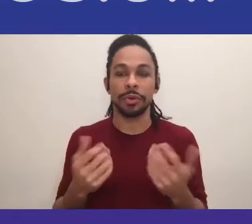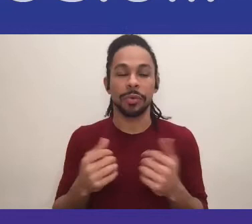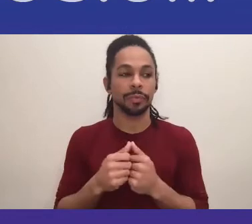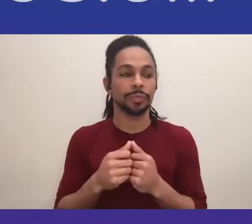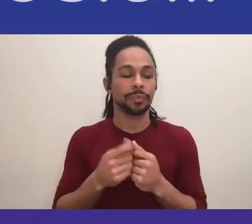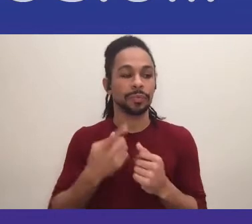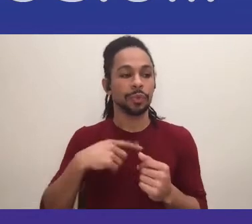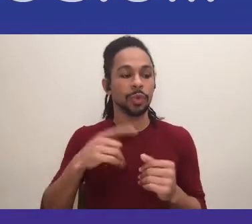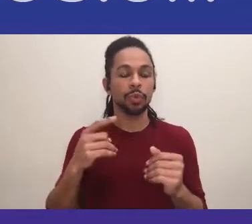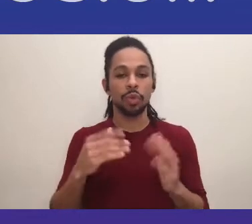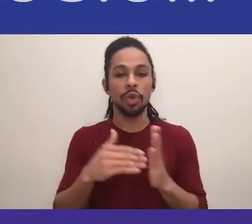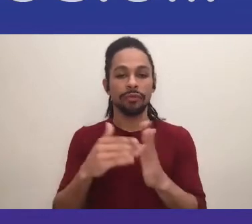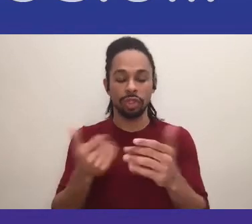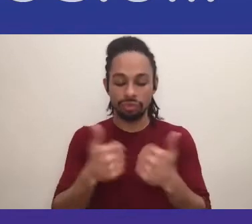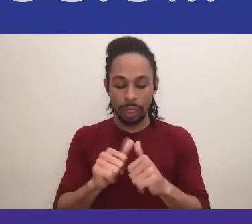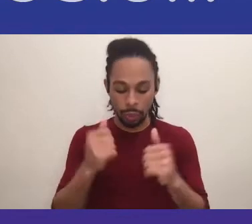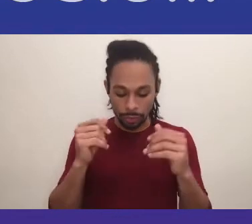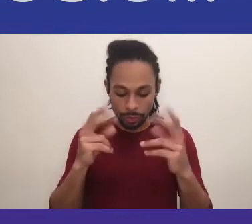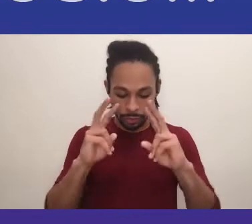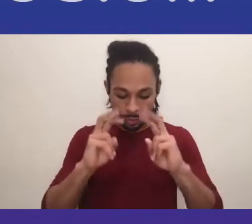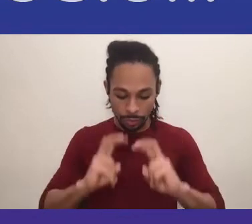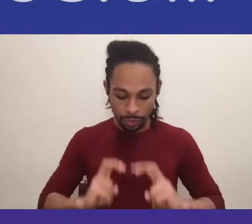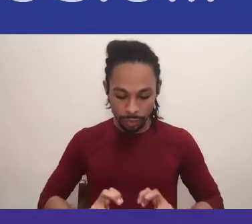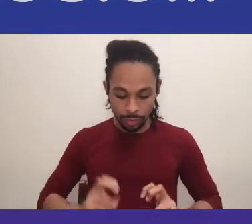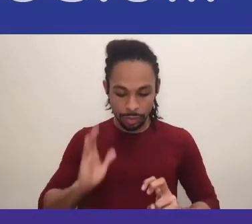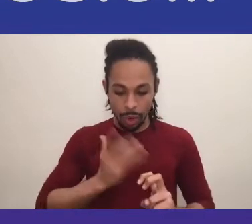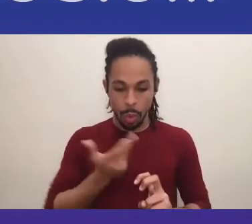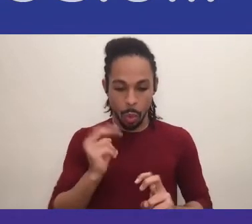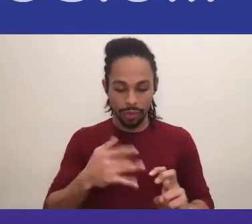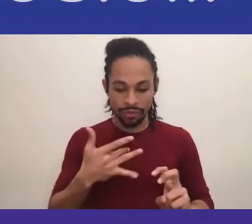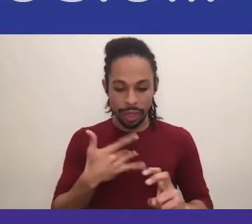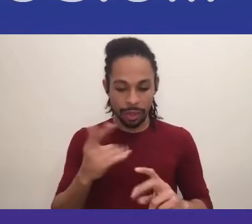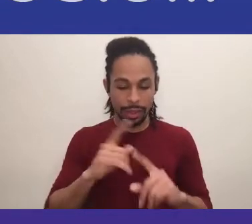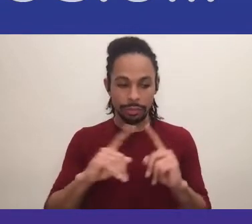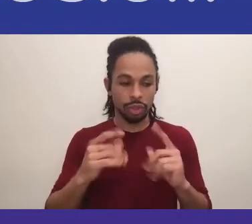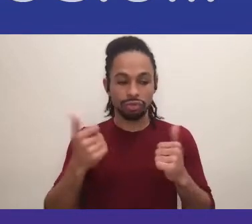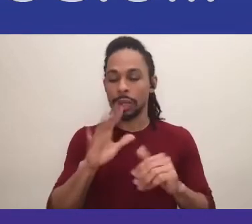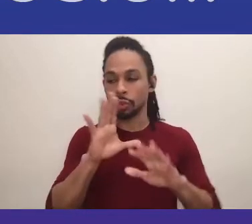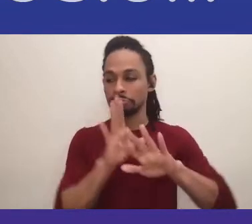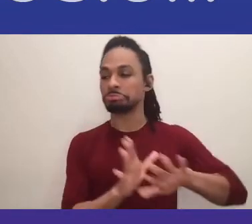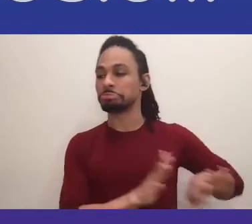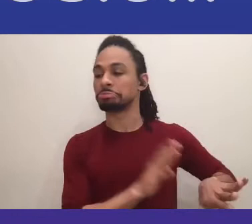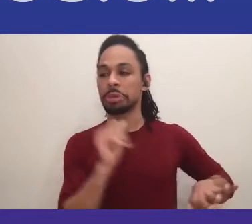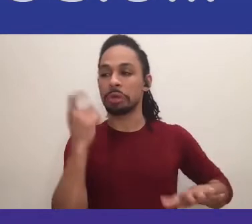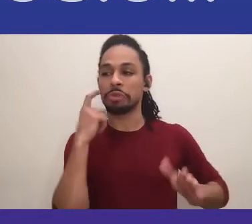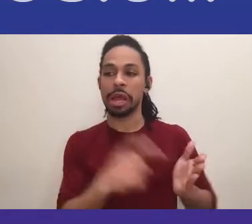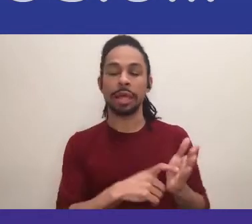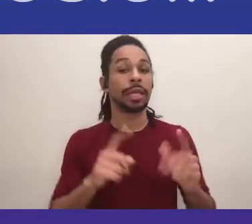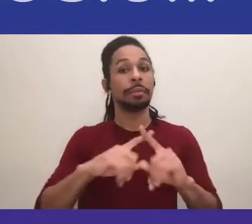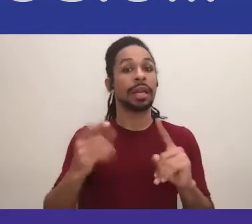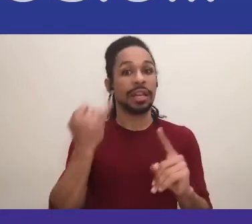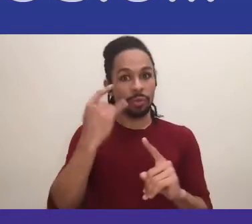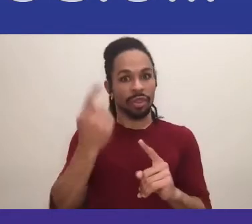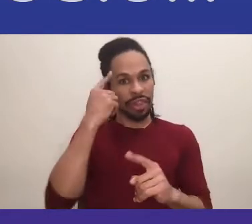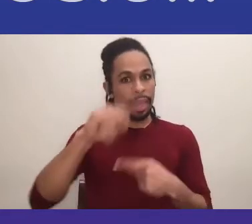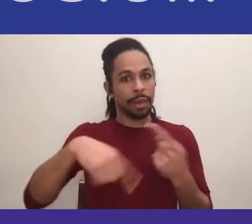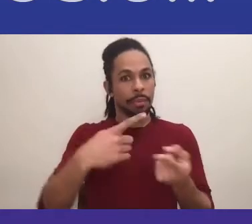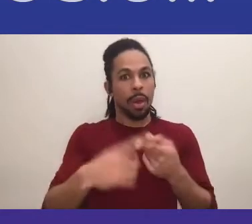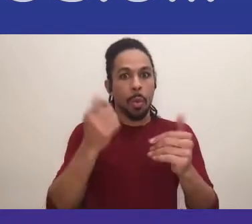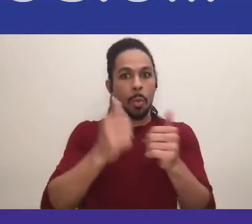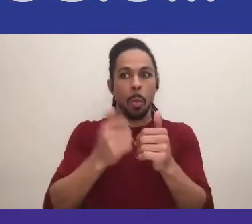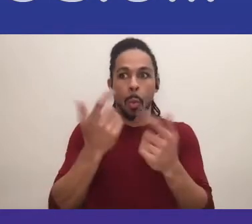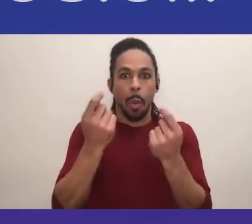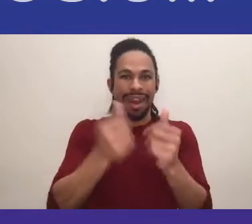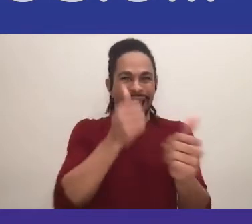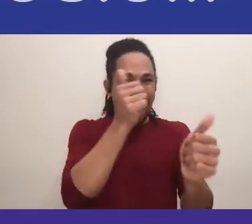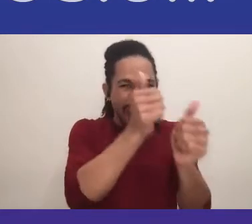in silence and actually not recognize. But then if you think about organizing around what everyone in a space needs